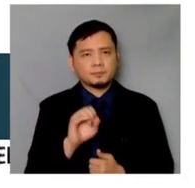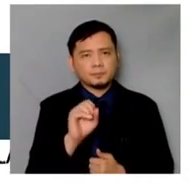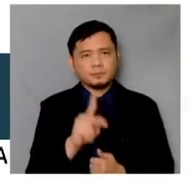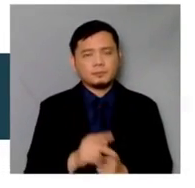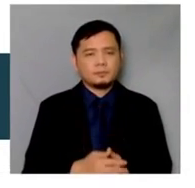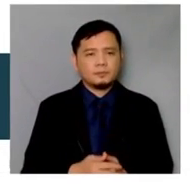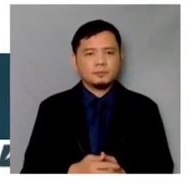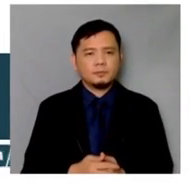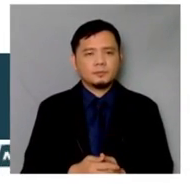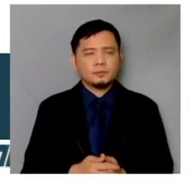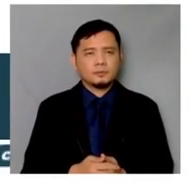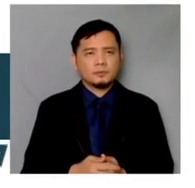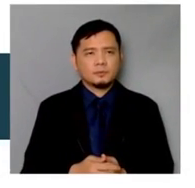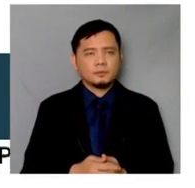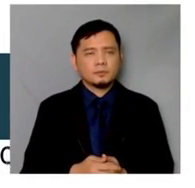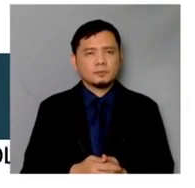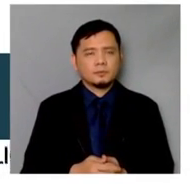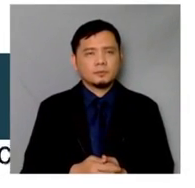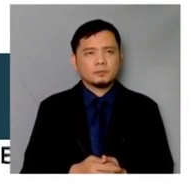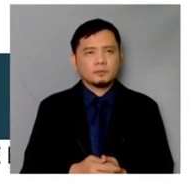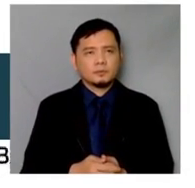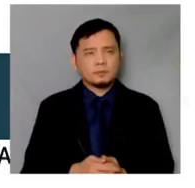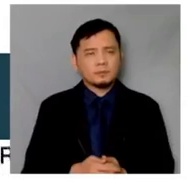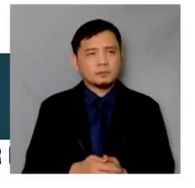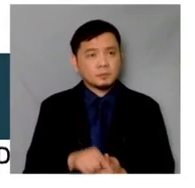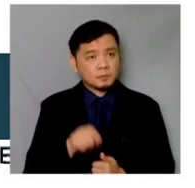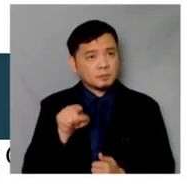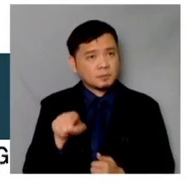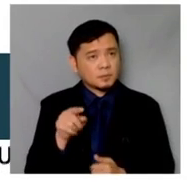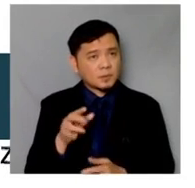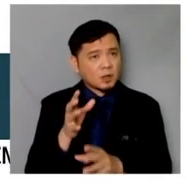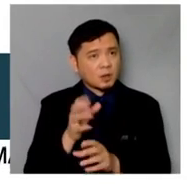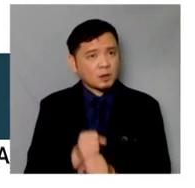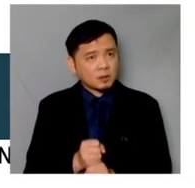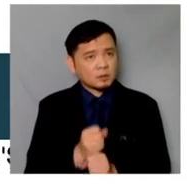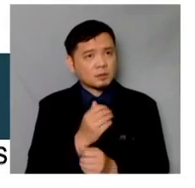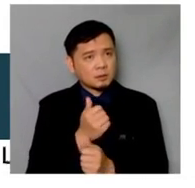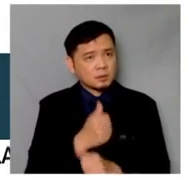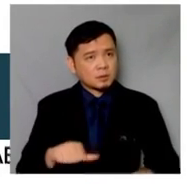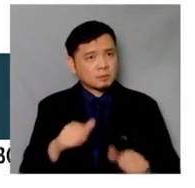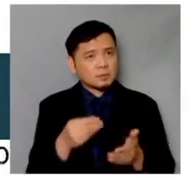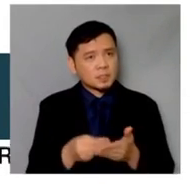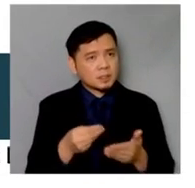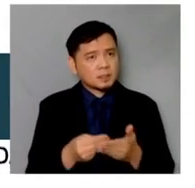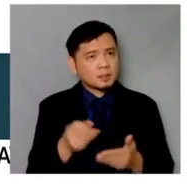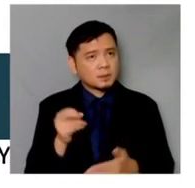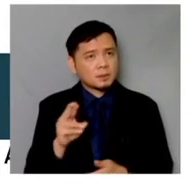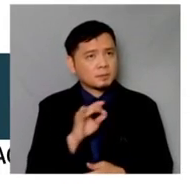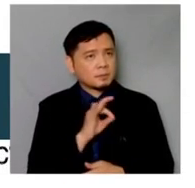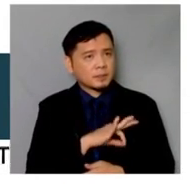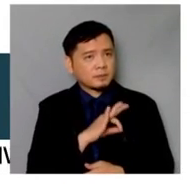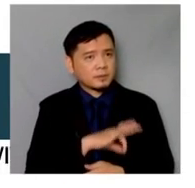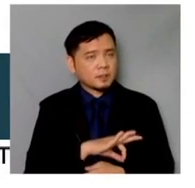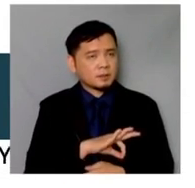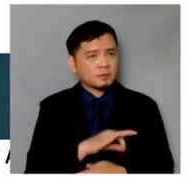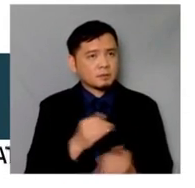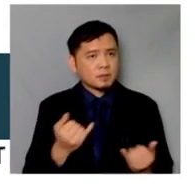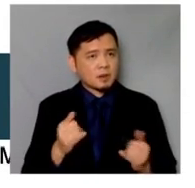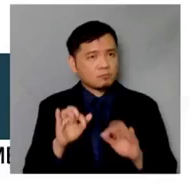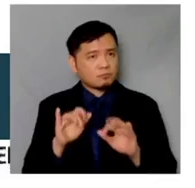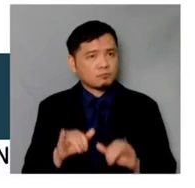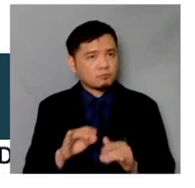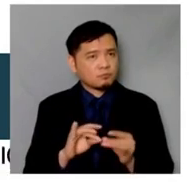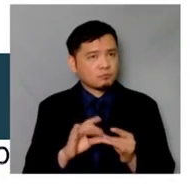you. Did he receive any money or any incentive for making those claims against now Senator De